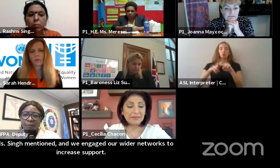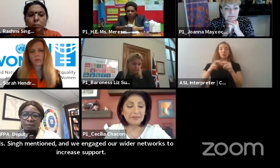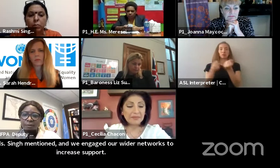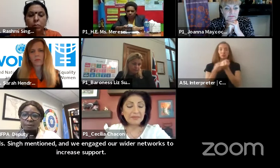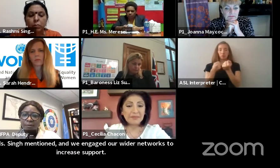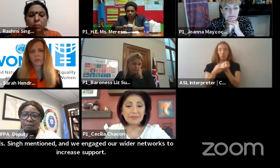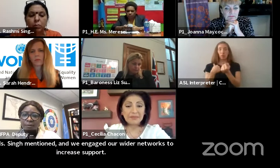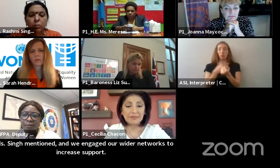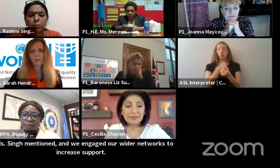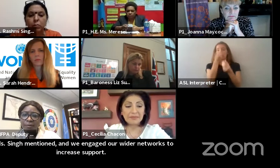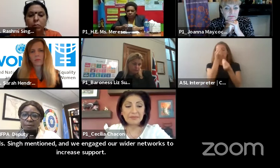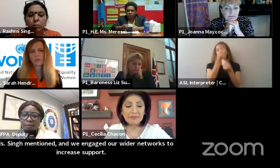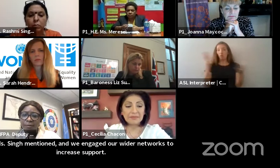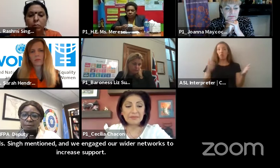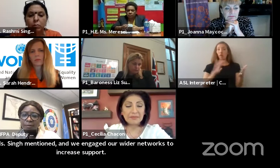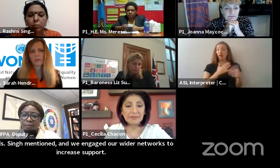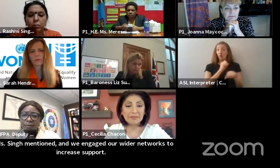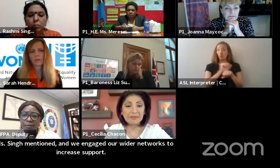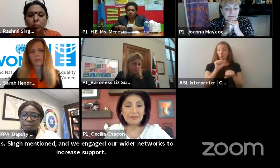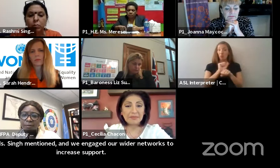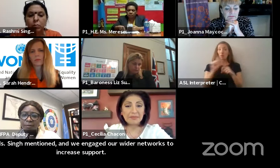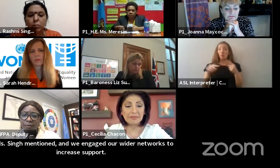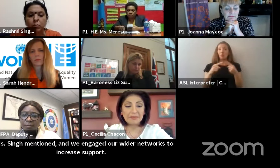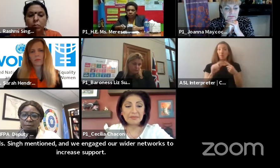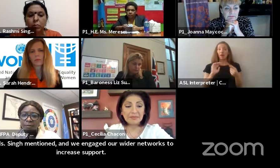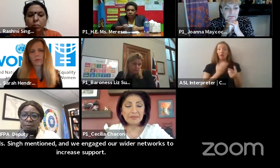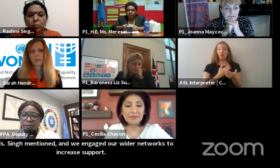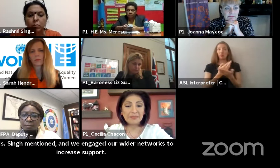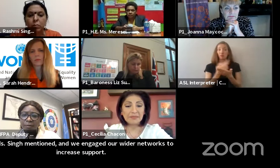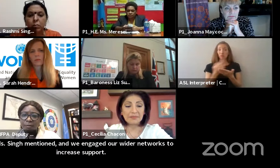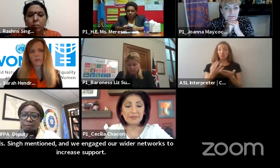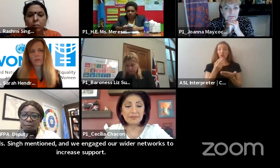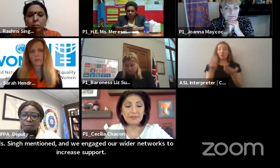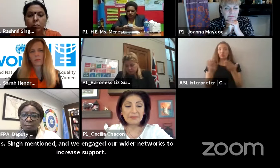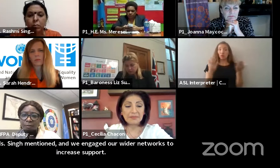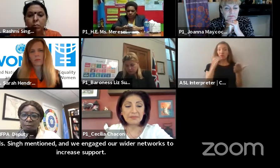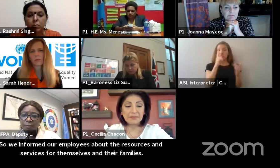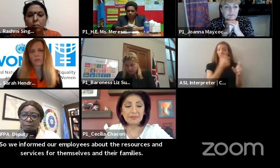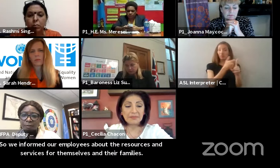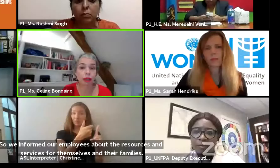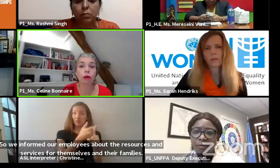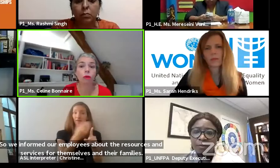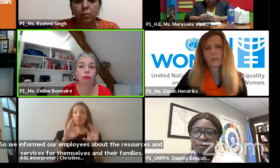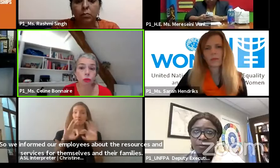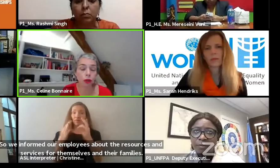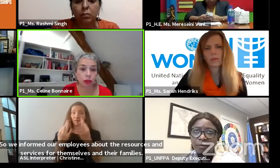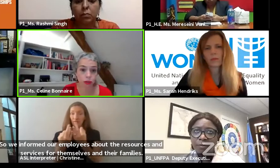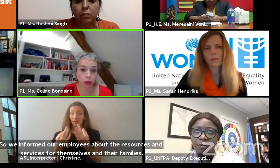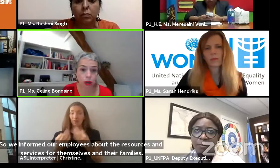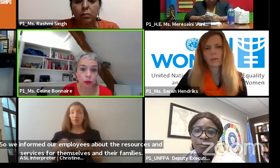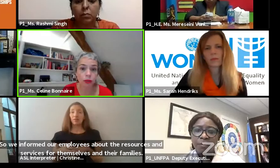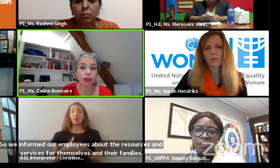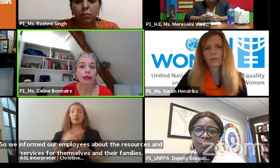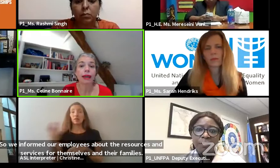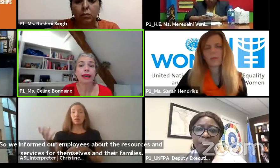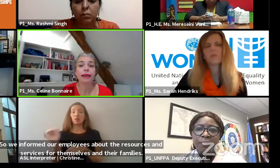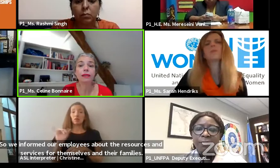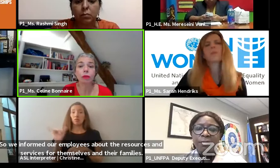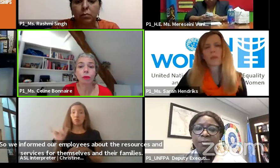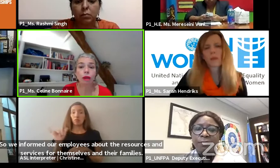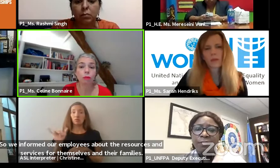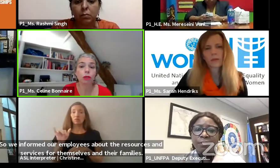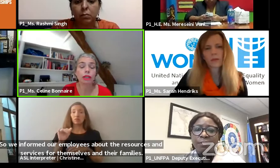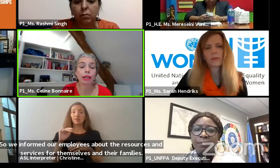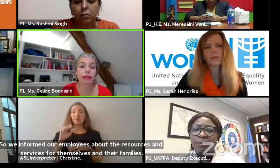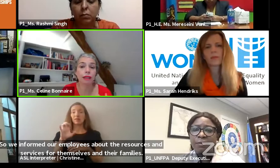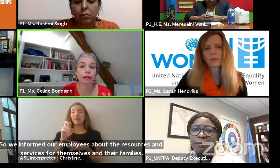the resources and services for themselves or their families end of March with a campaign called You Are Not Alone.